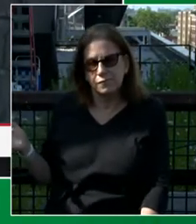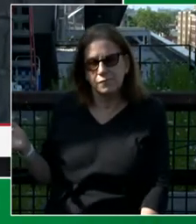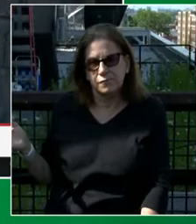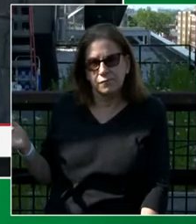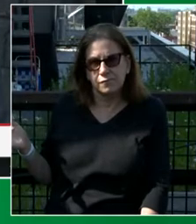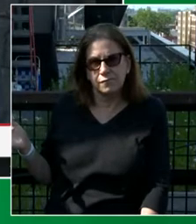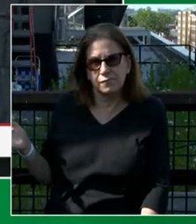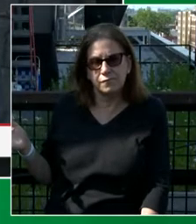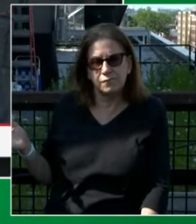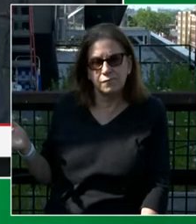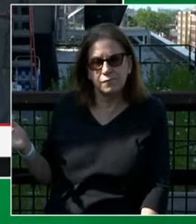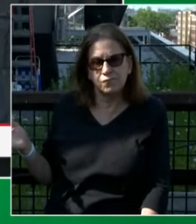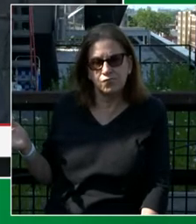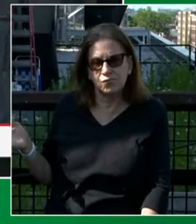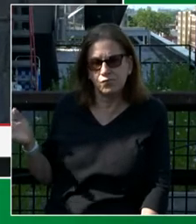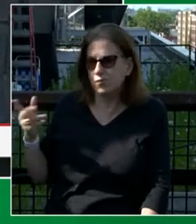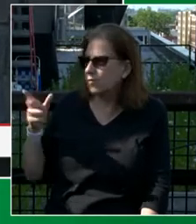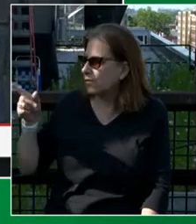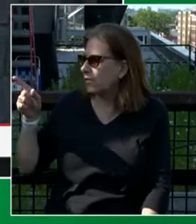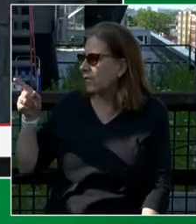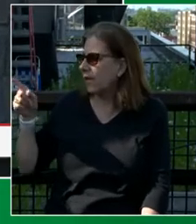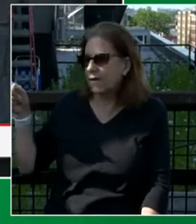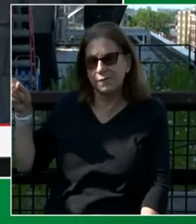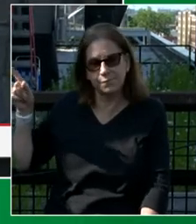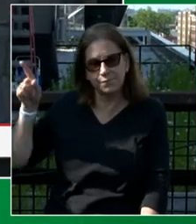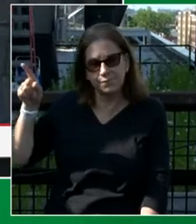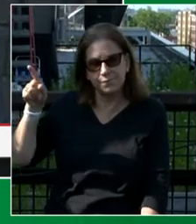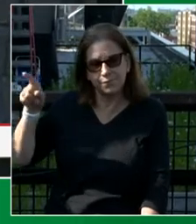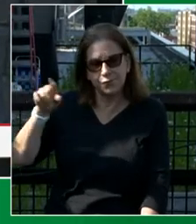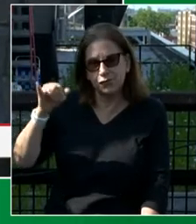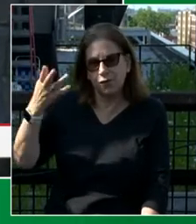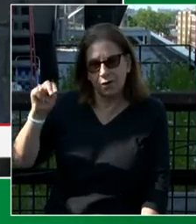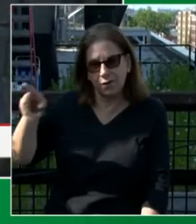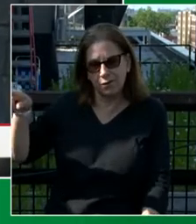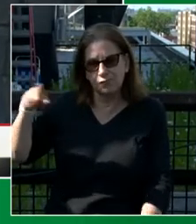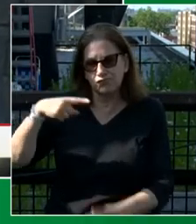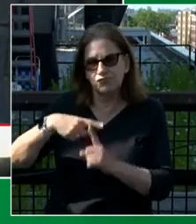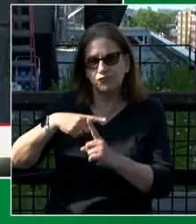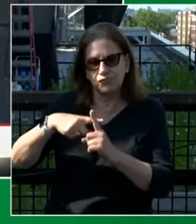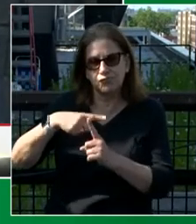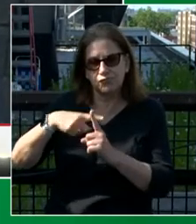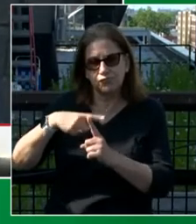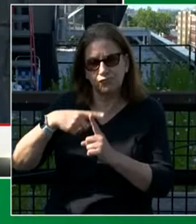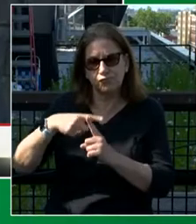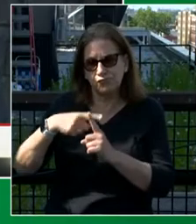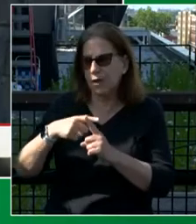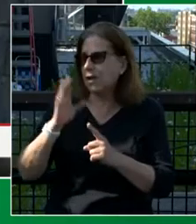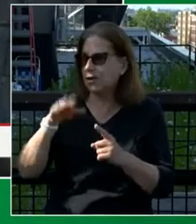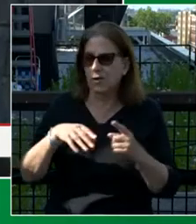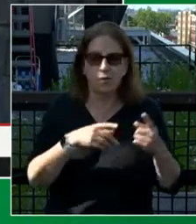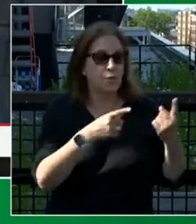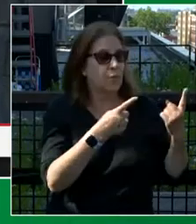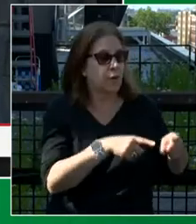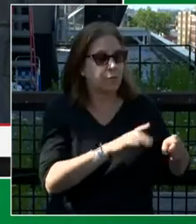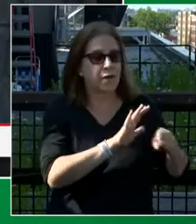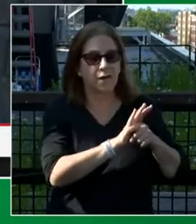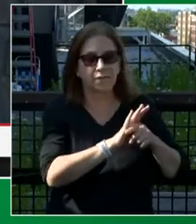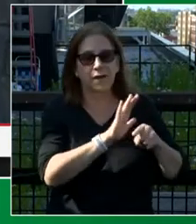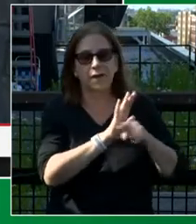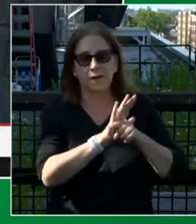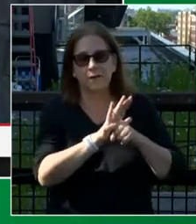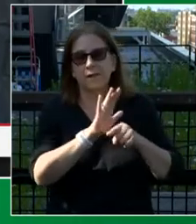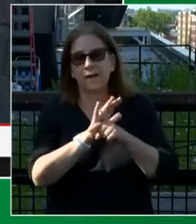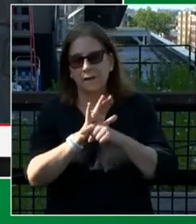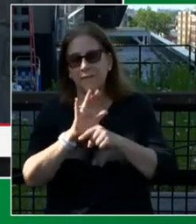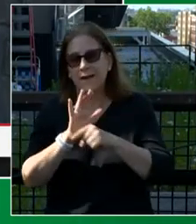you especially had an optimism and positivity even in the darkest days. And you set a certain tone for